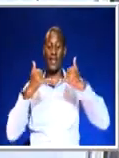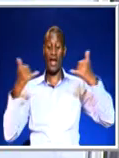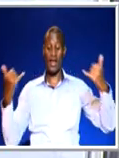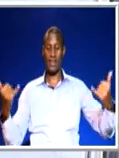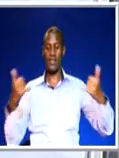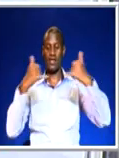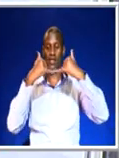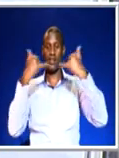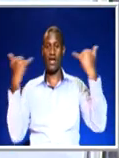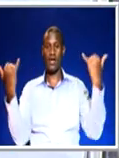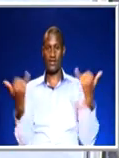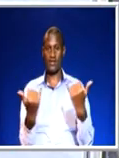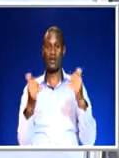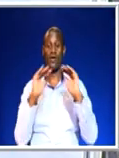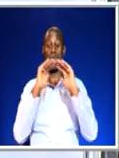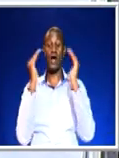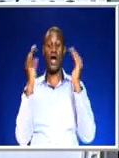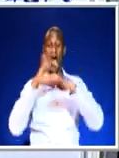run over the surface of the earth.